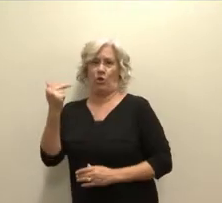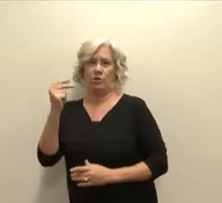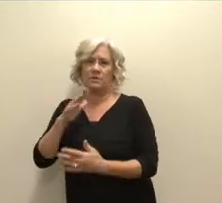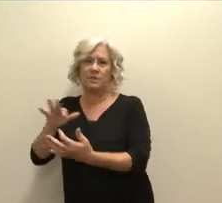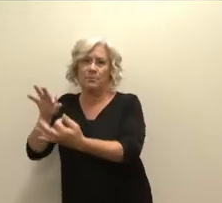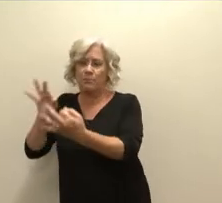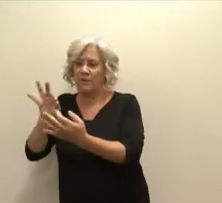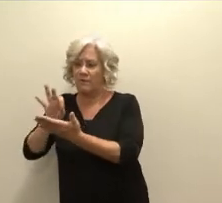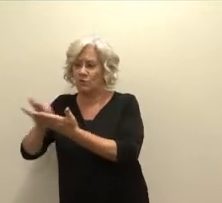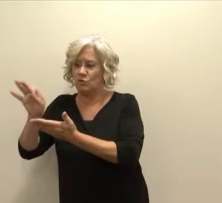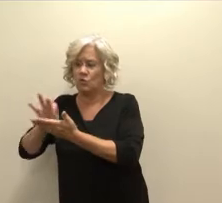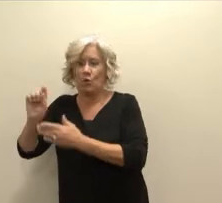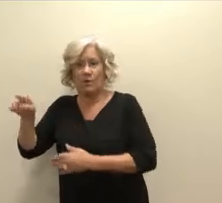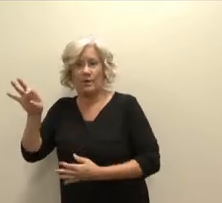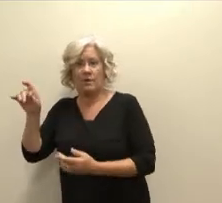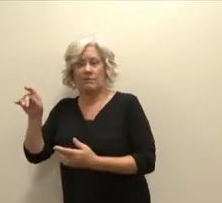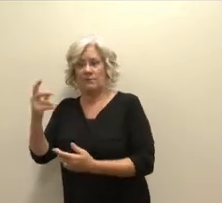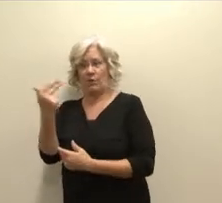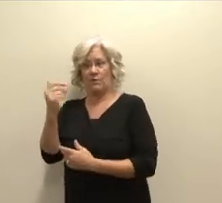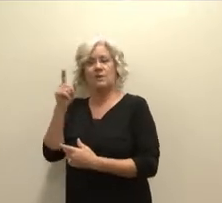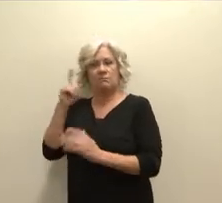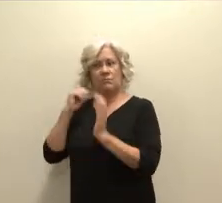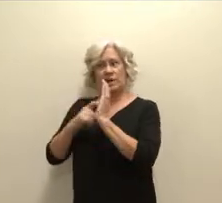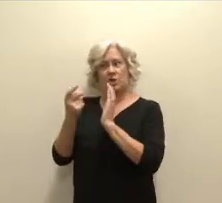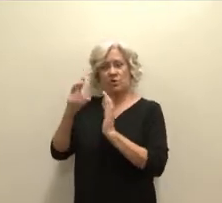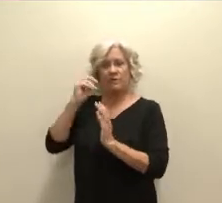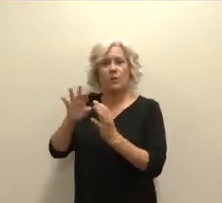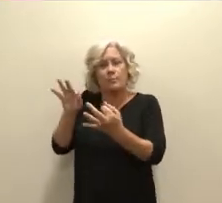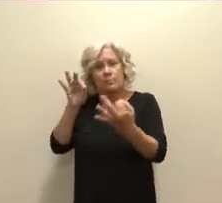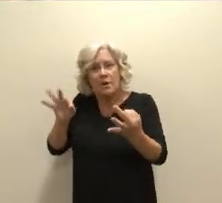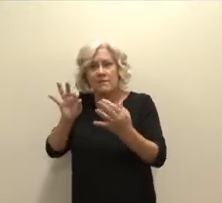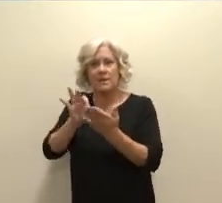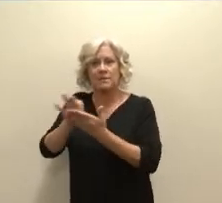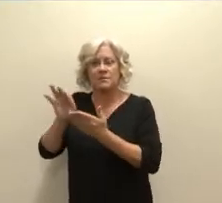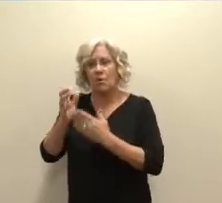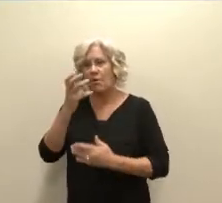We're incredibly proud of Leslie's work.